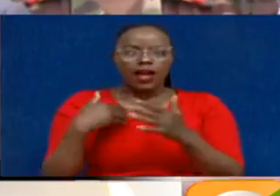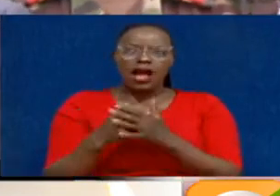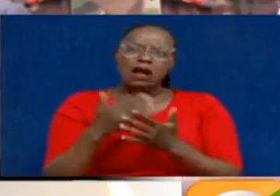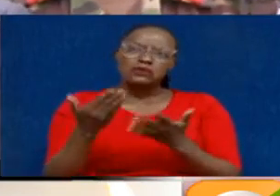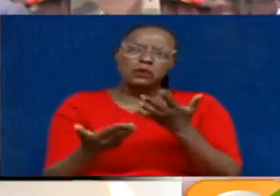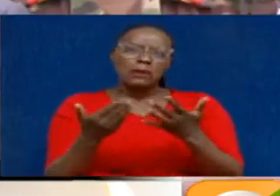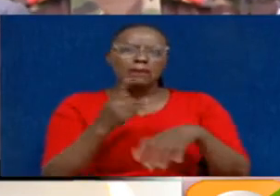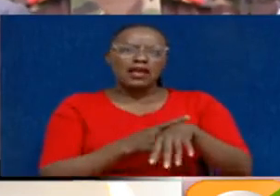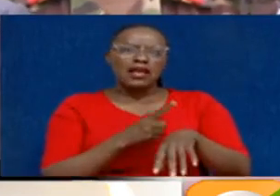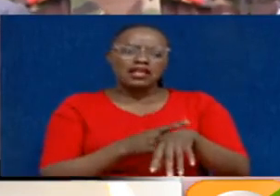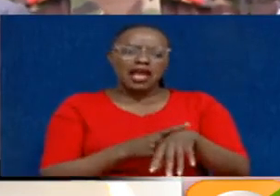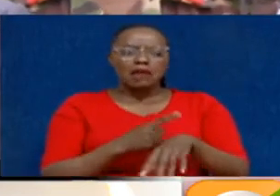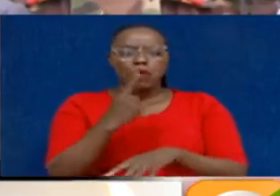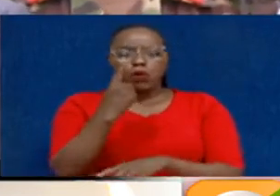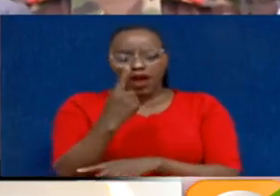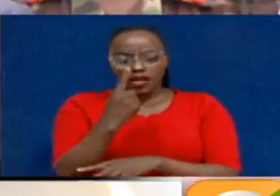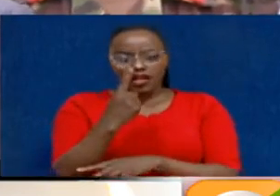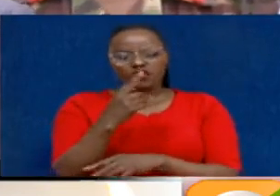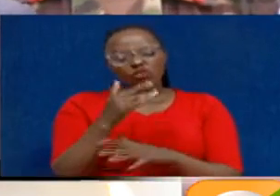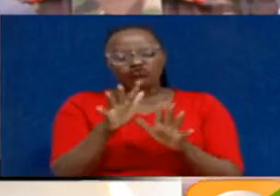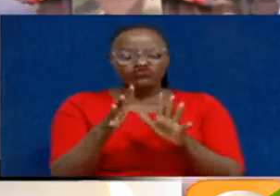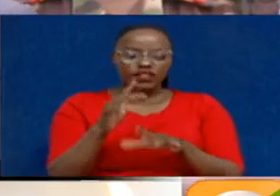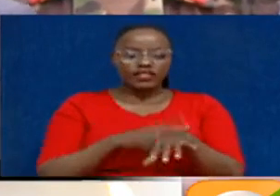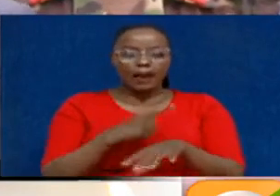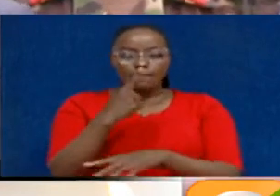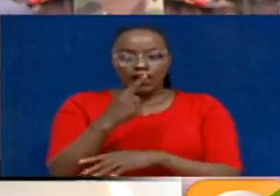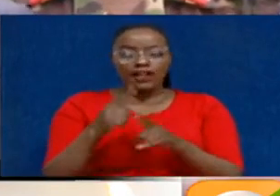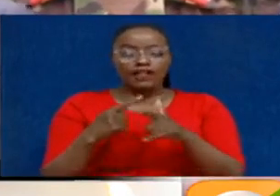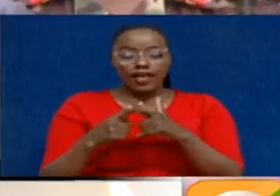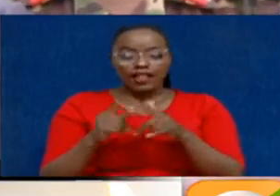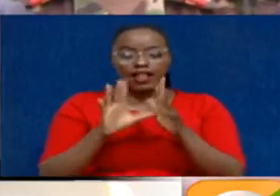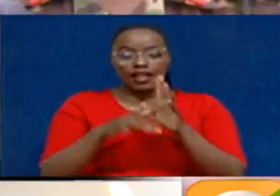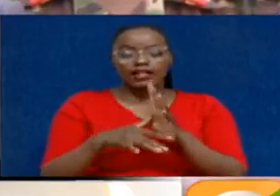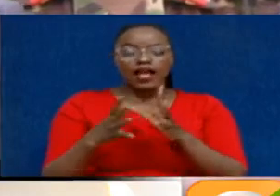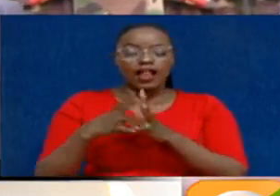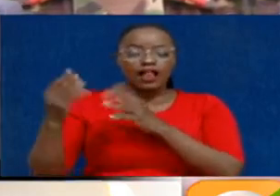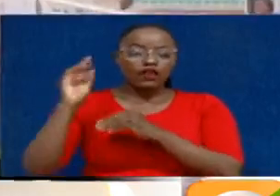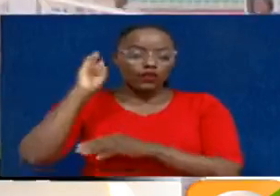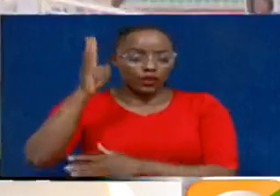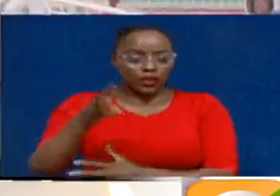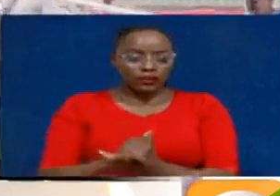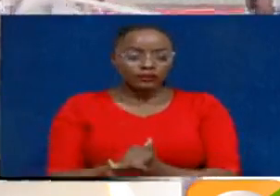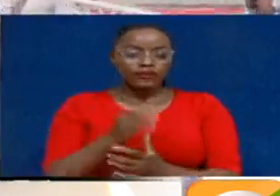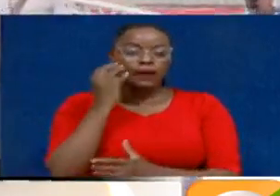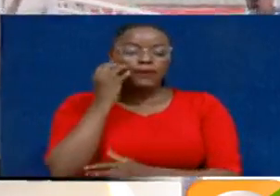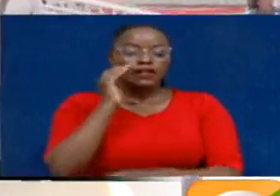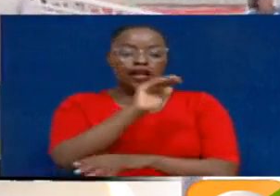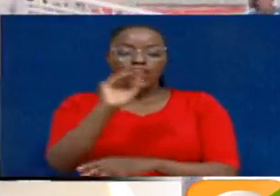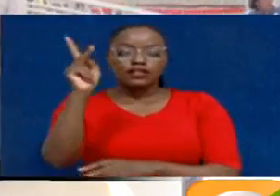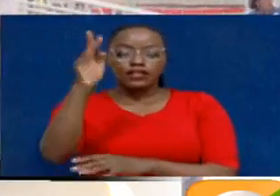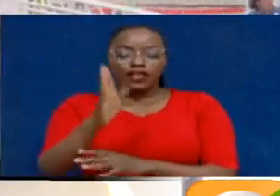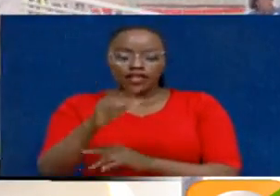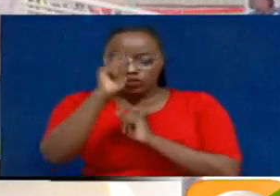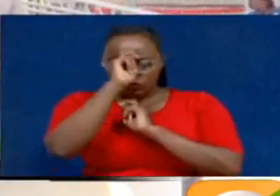until probably about 1 o'clock or thereabout before we disperse. Matiang'i akiwasihi wa